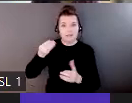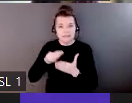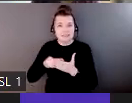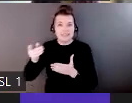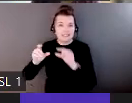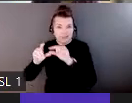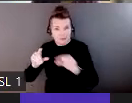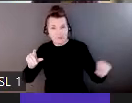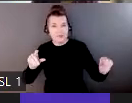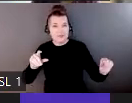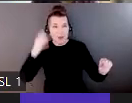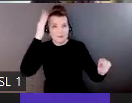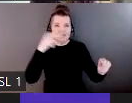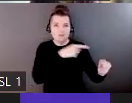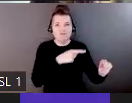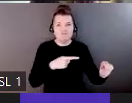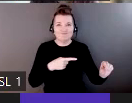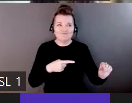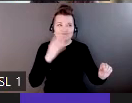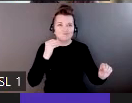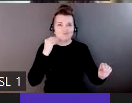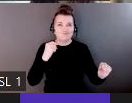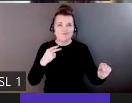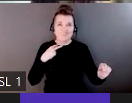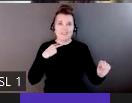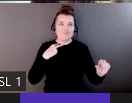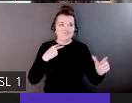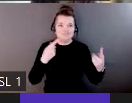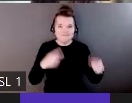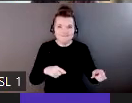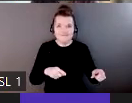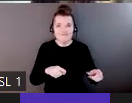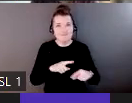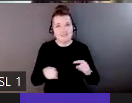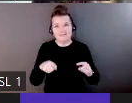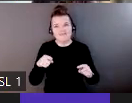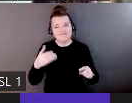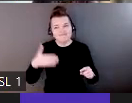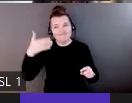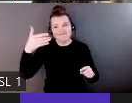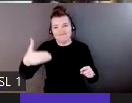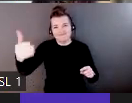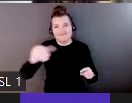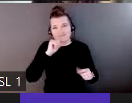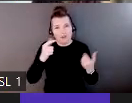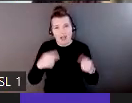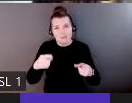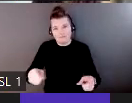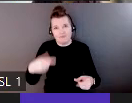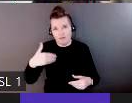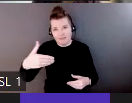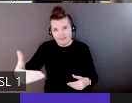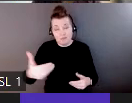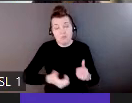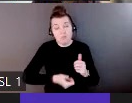compensation for injuries, but those are few and far between. In the financial cases, which is the bulk of our cases, we